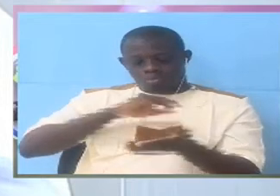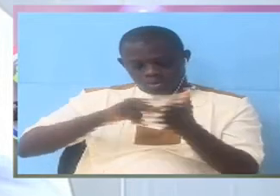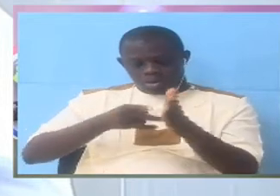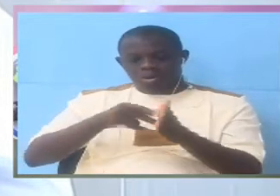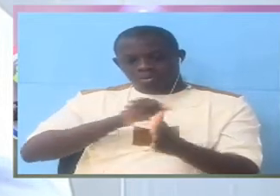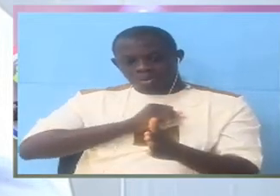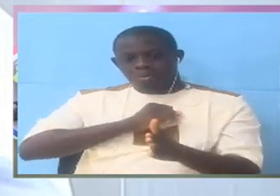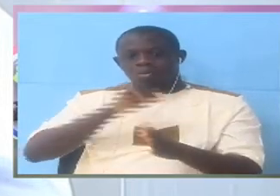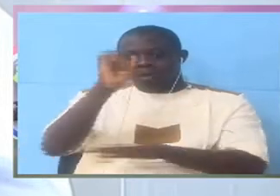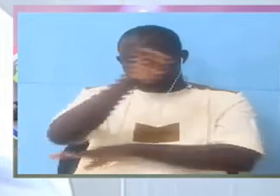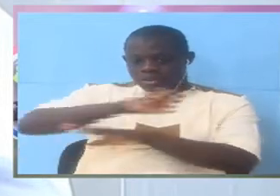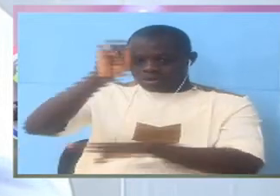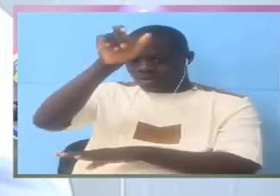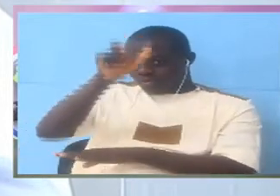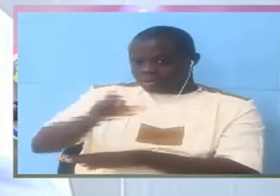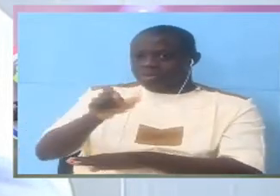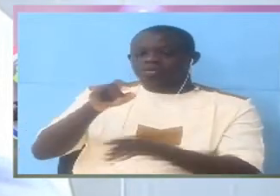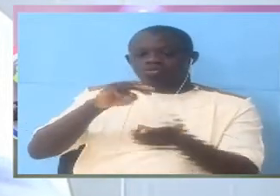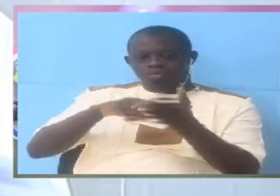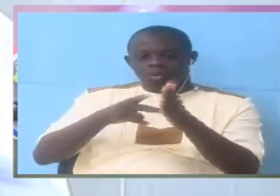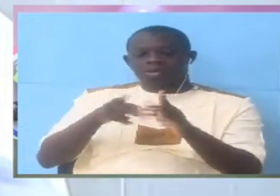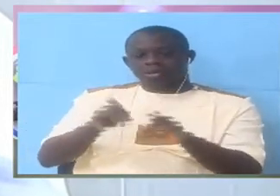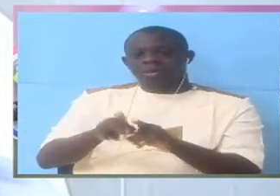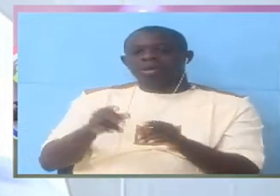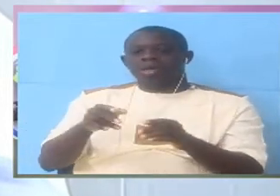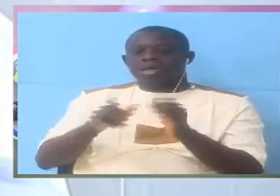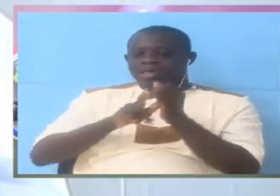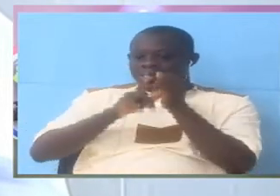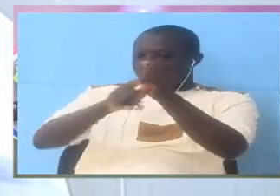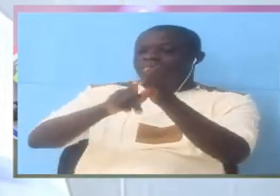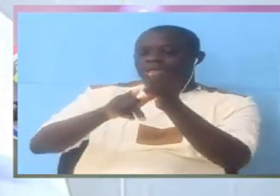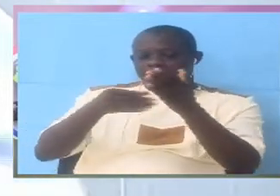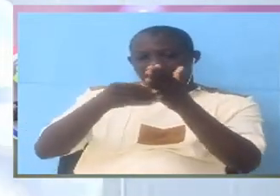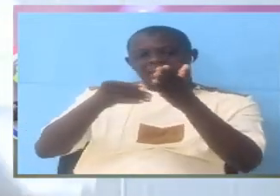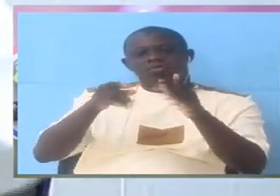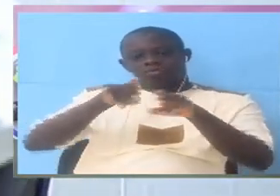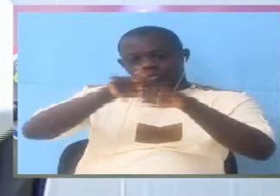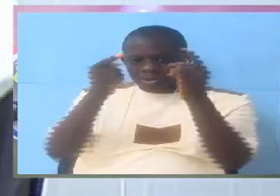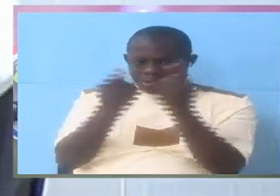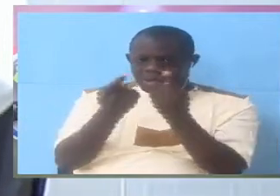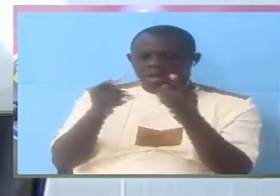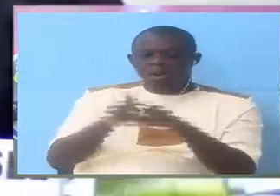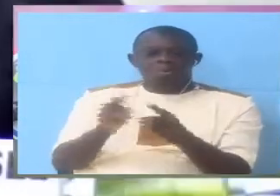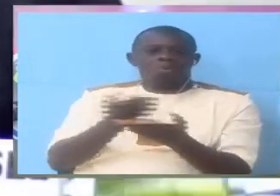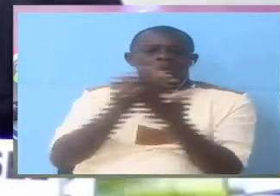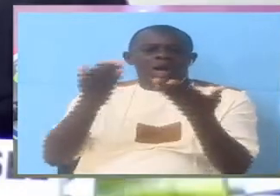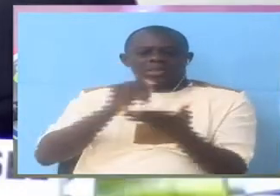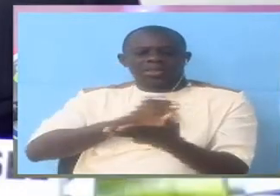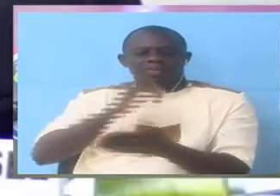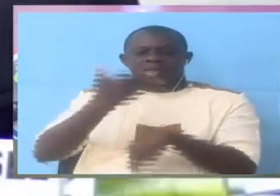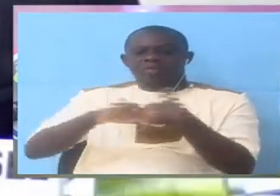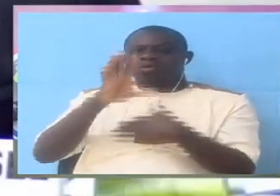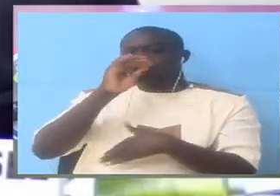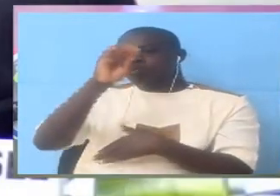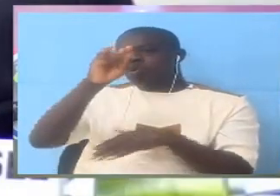that. Why he could talk to me? I could remember, you see, but